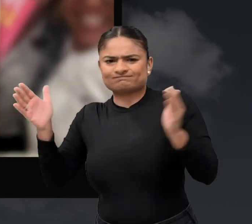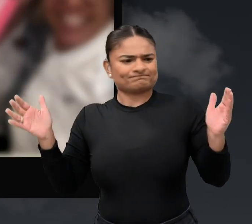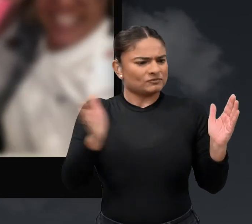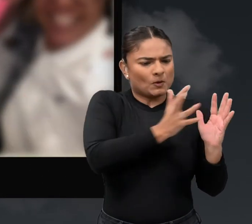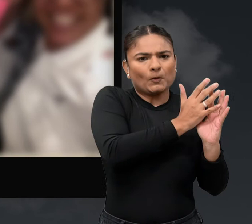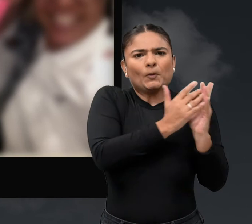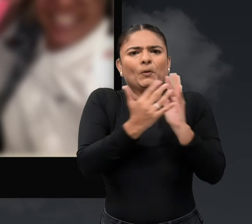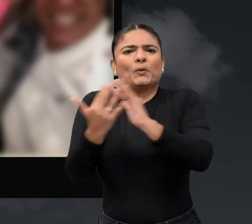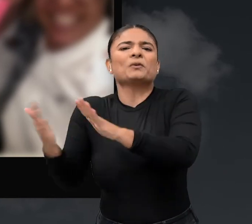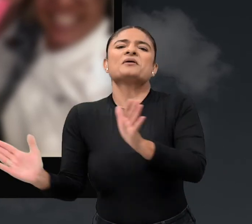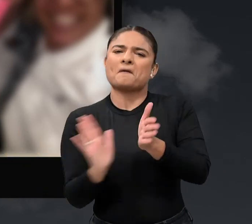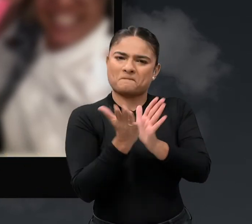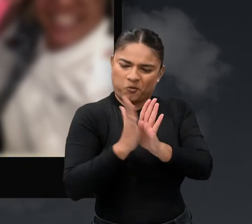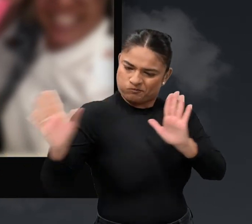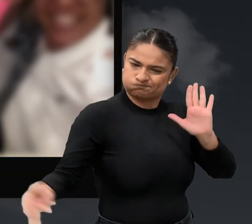time.